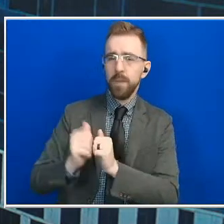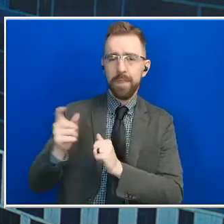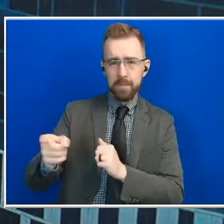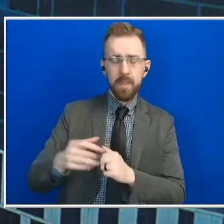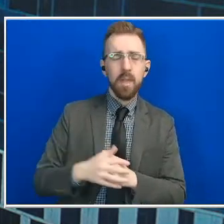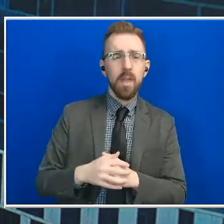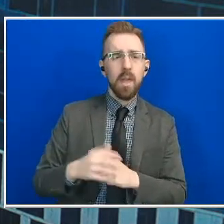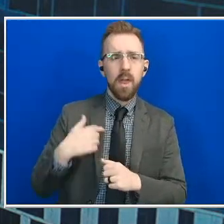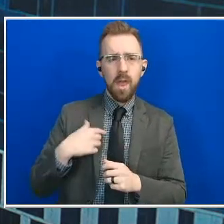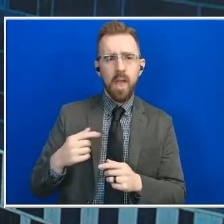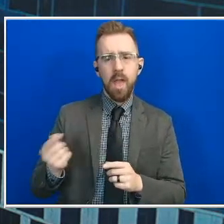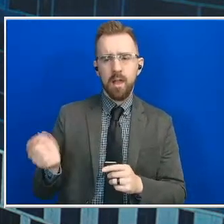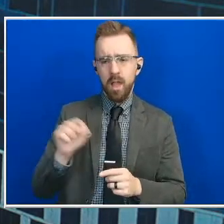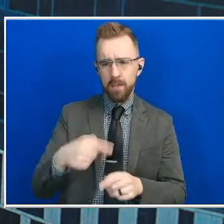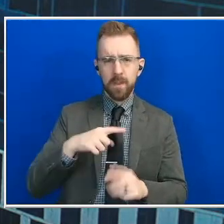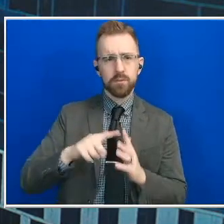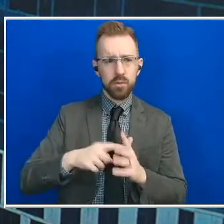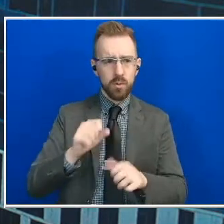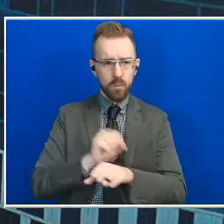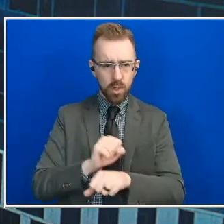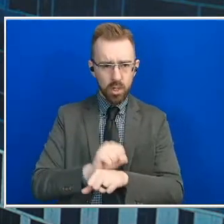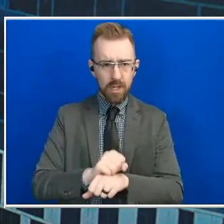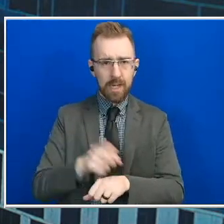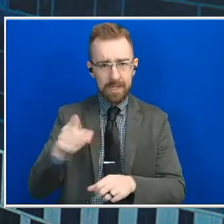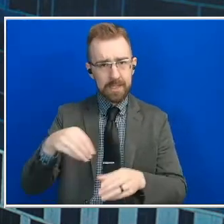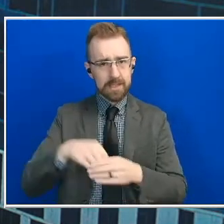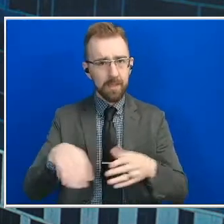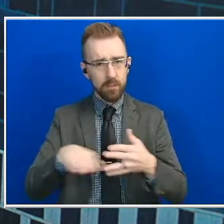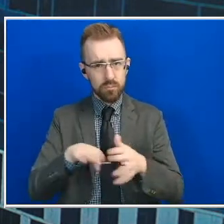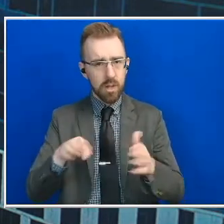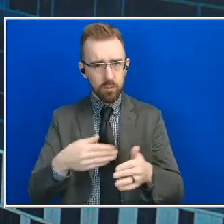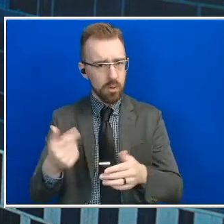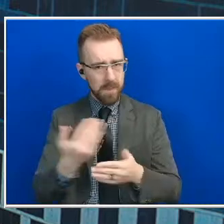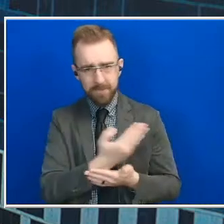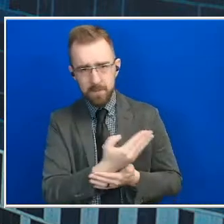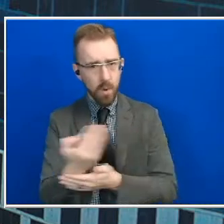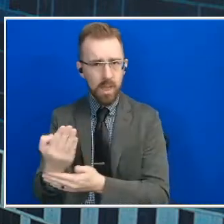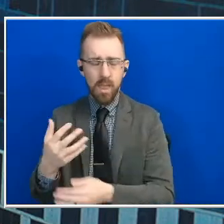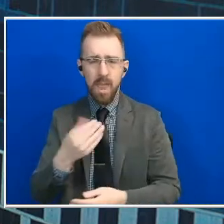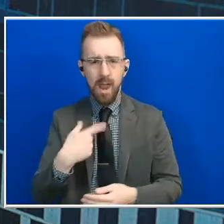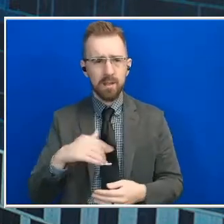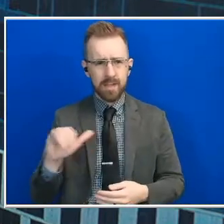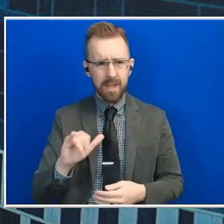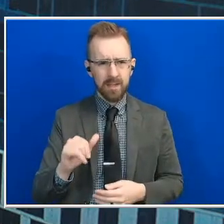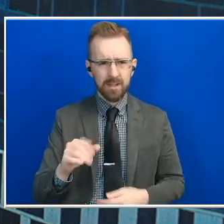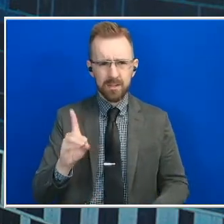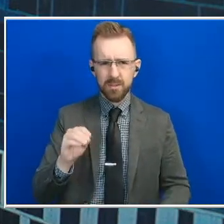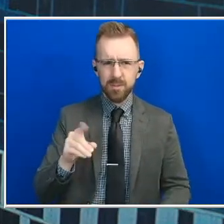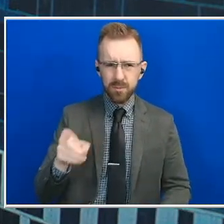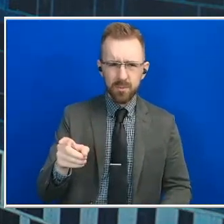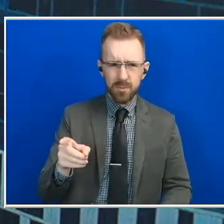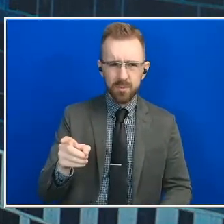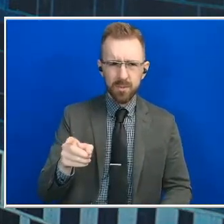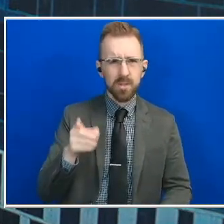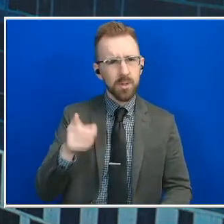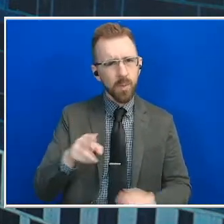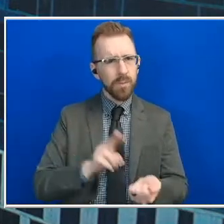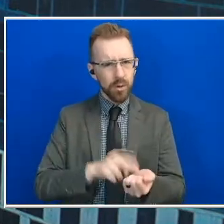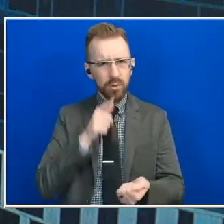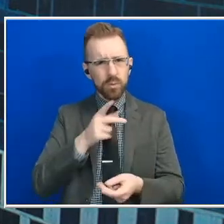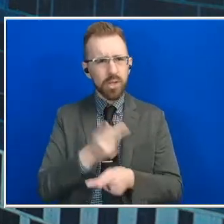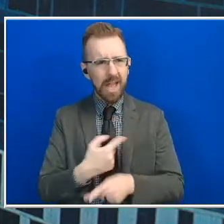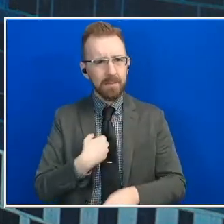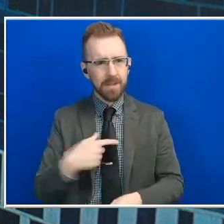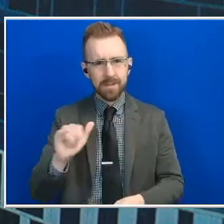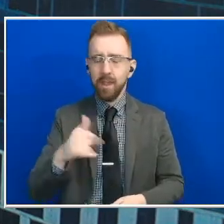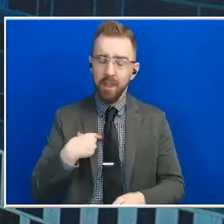start working, and then he is up in our break room every morning. And I was like, you you were the nurse who took care. And he's like, I take care of a lot of people. I